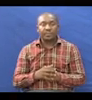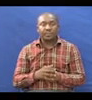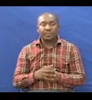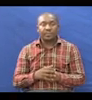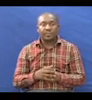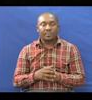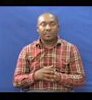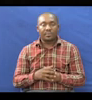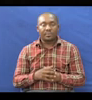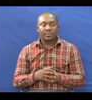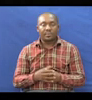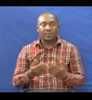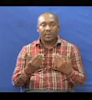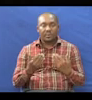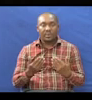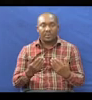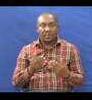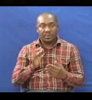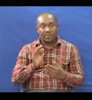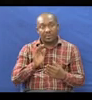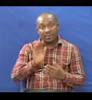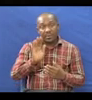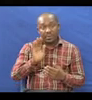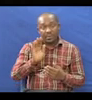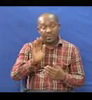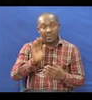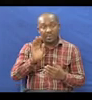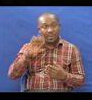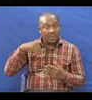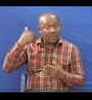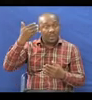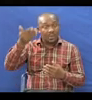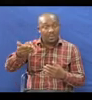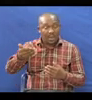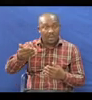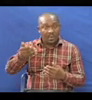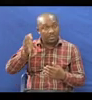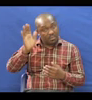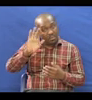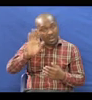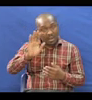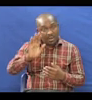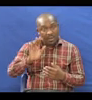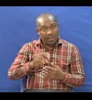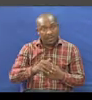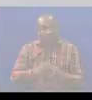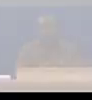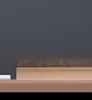You were with me, teacher Mary Stella Mosha. Until next time, bye-bye.